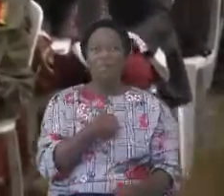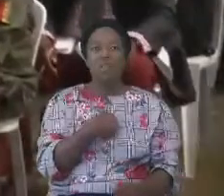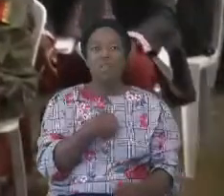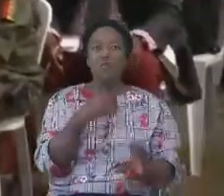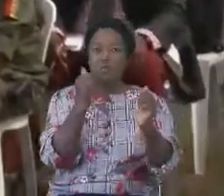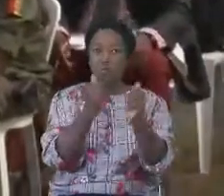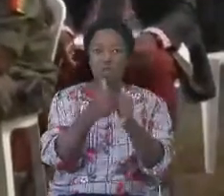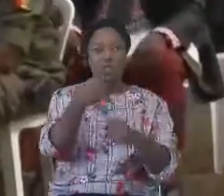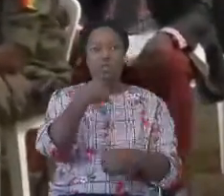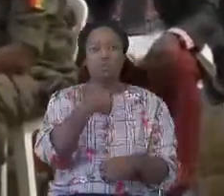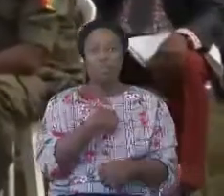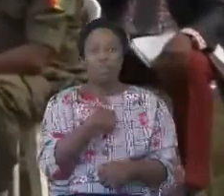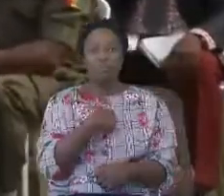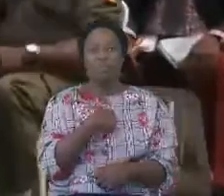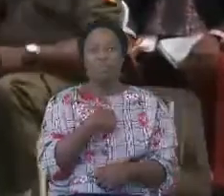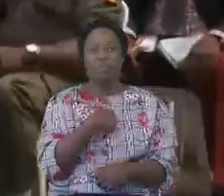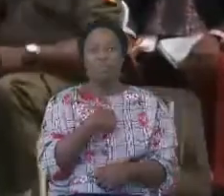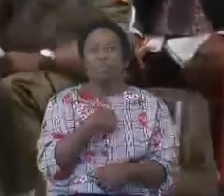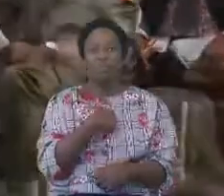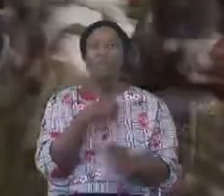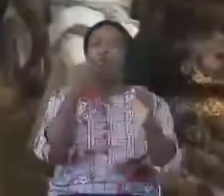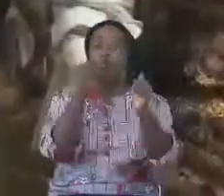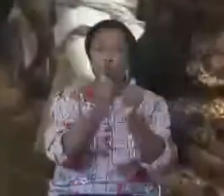Shalt thou be with me.